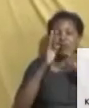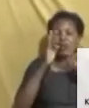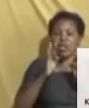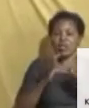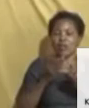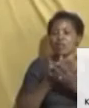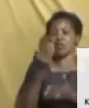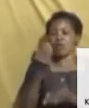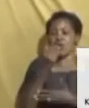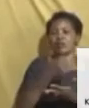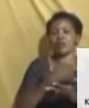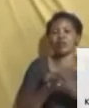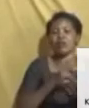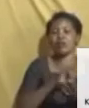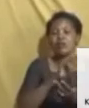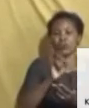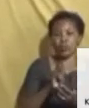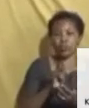asked.